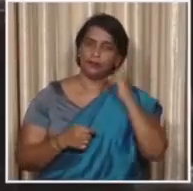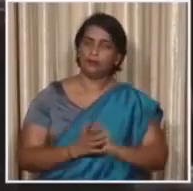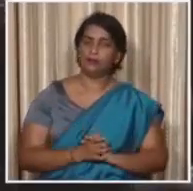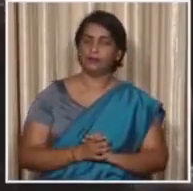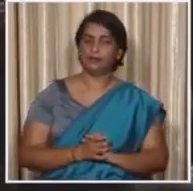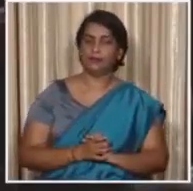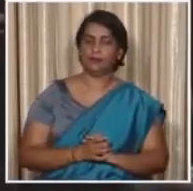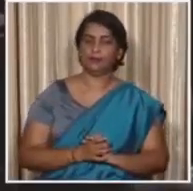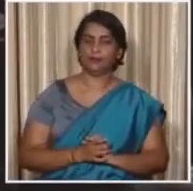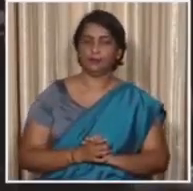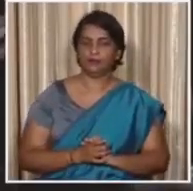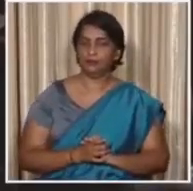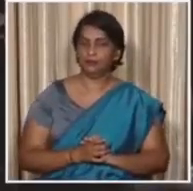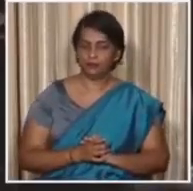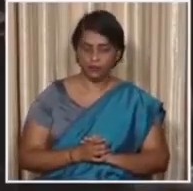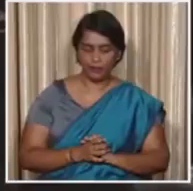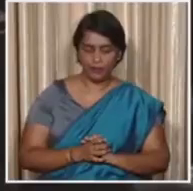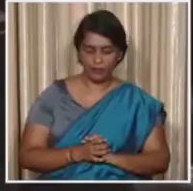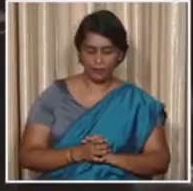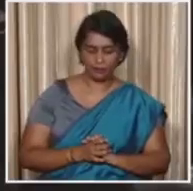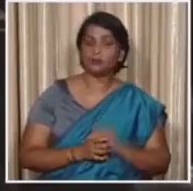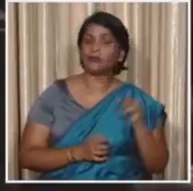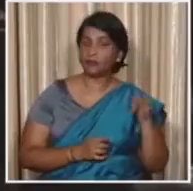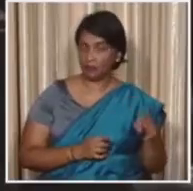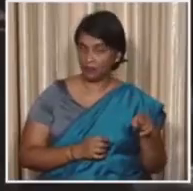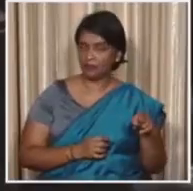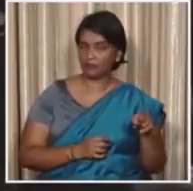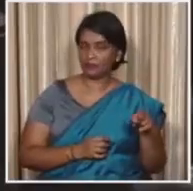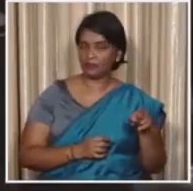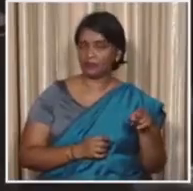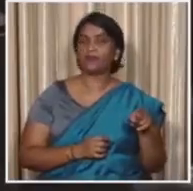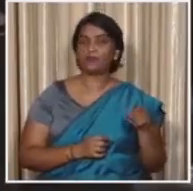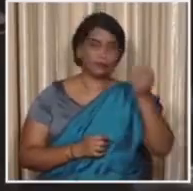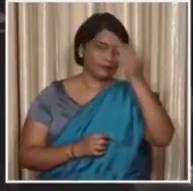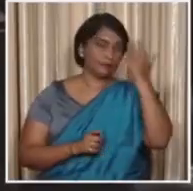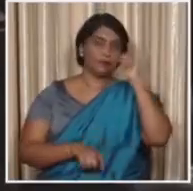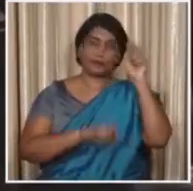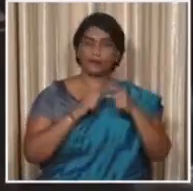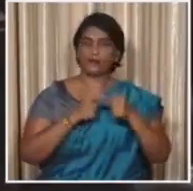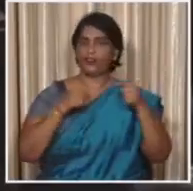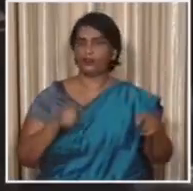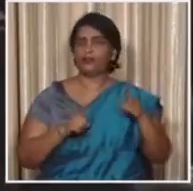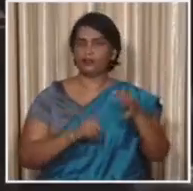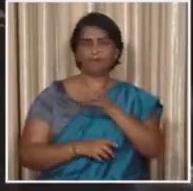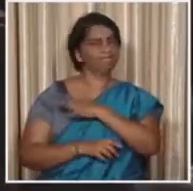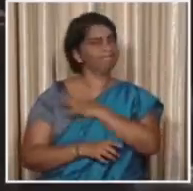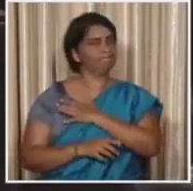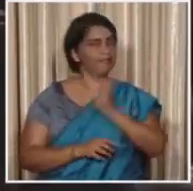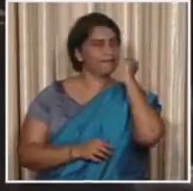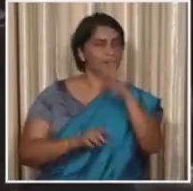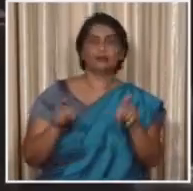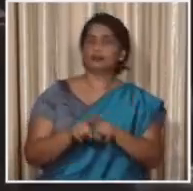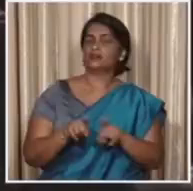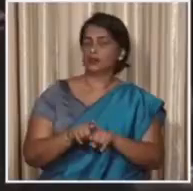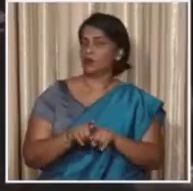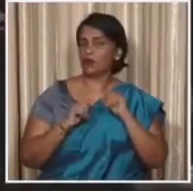this is a revenge that is being taken on the Tamil people because of a decision taken by